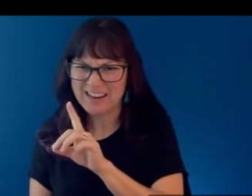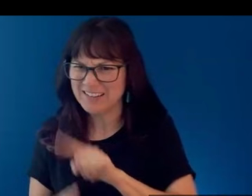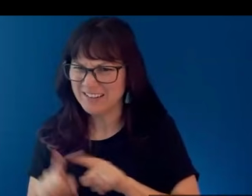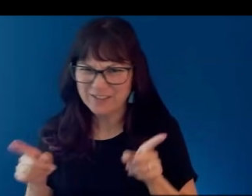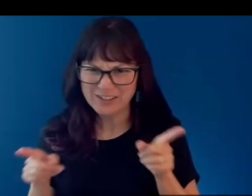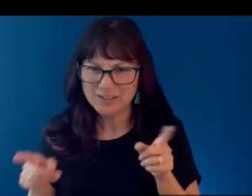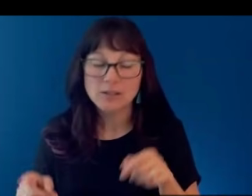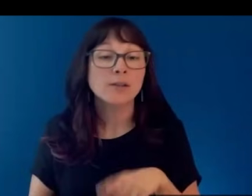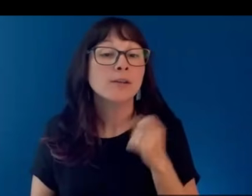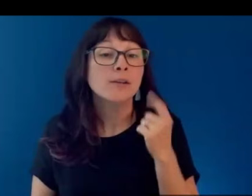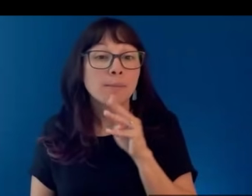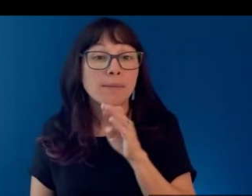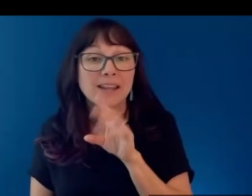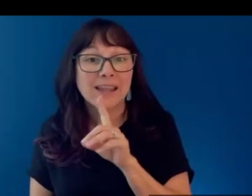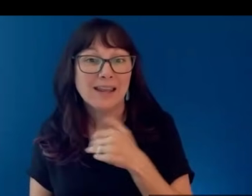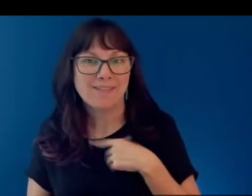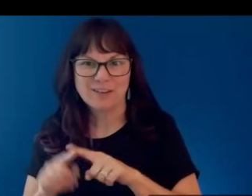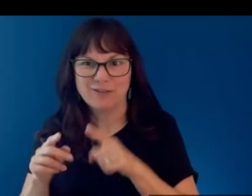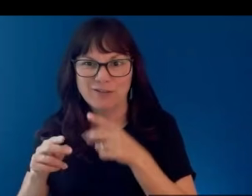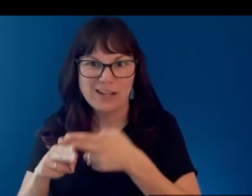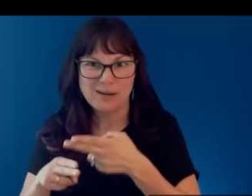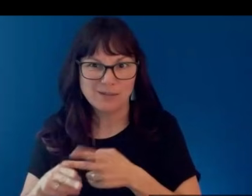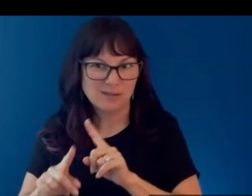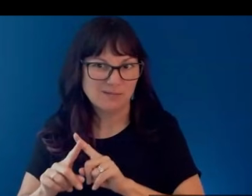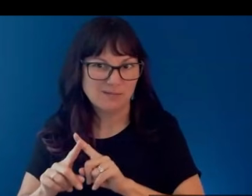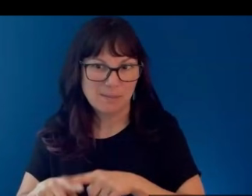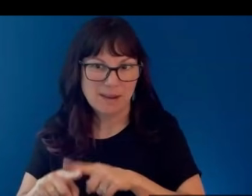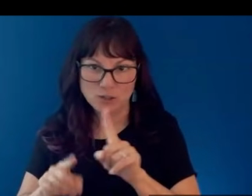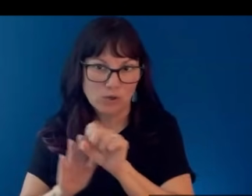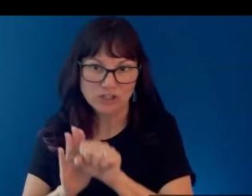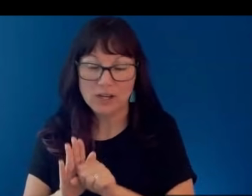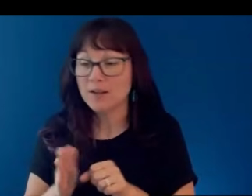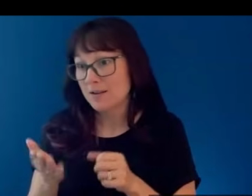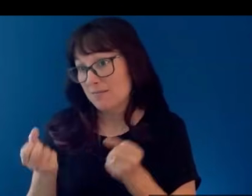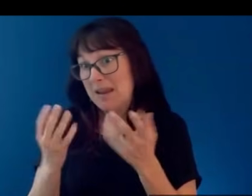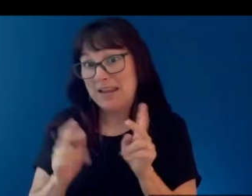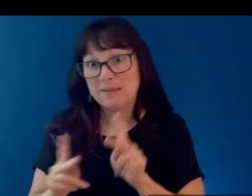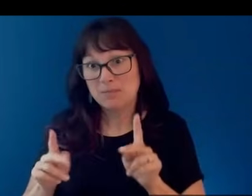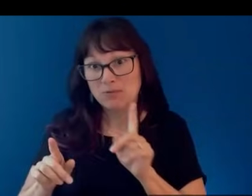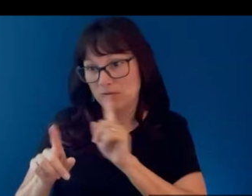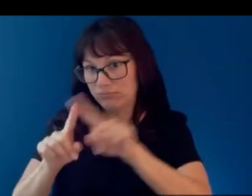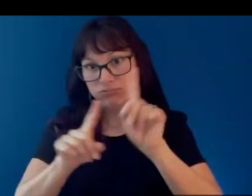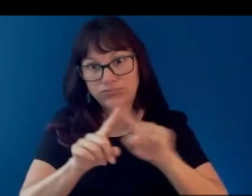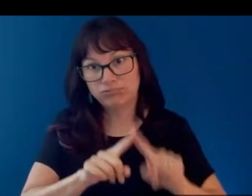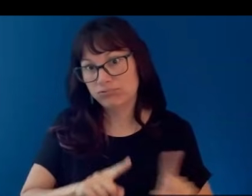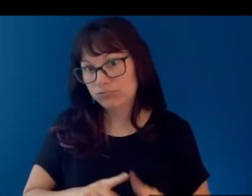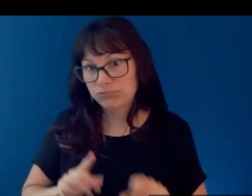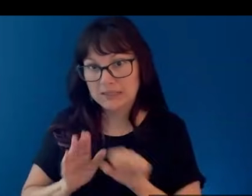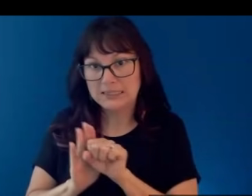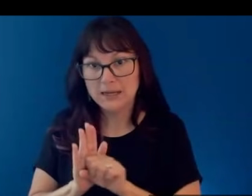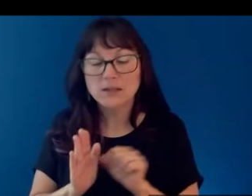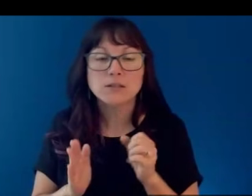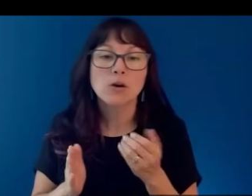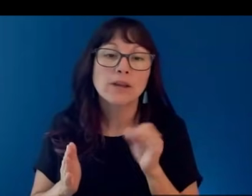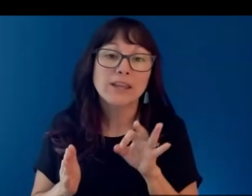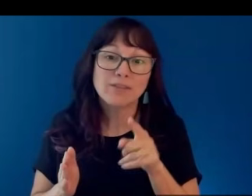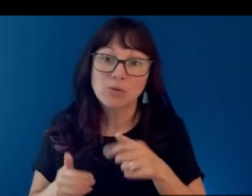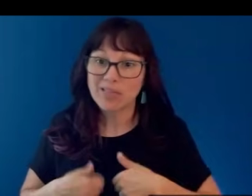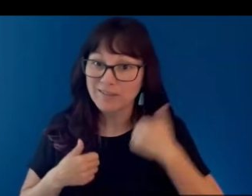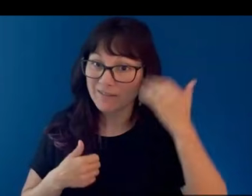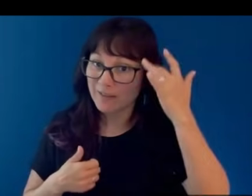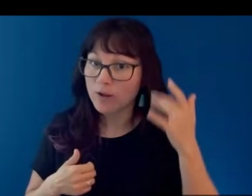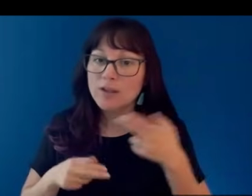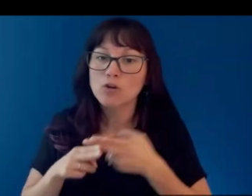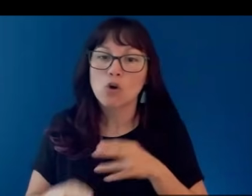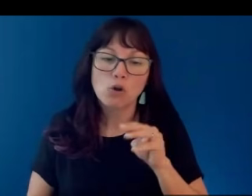in different states. We have a lot of audience here from all over the state. And so if you're in California, they